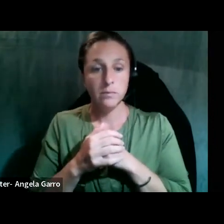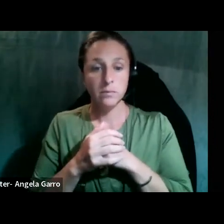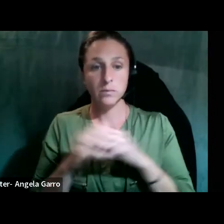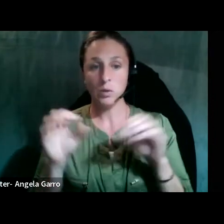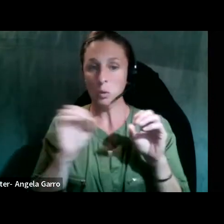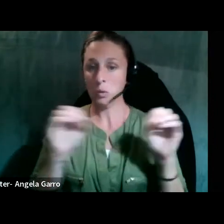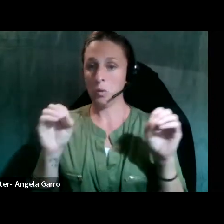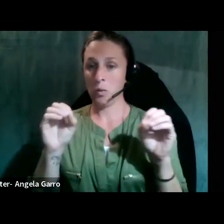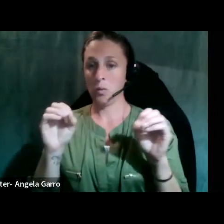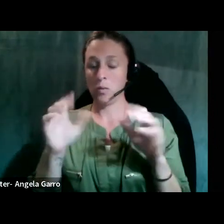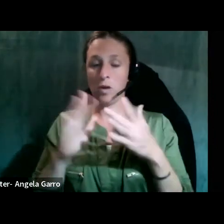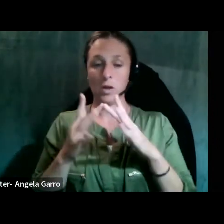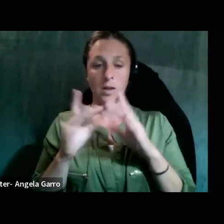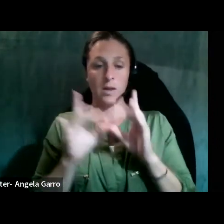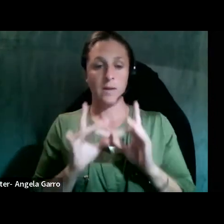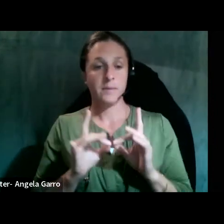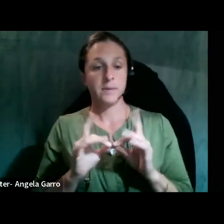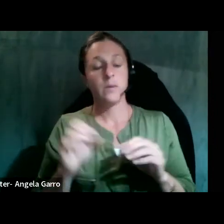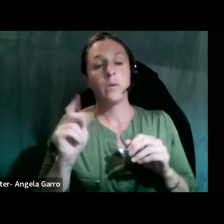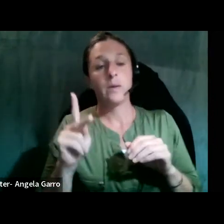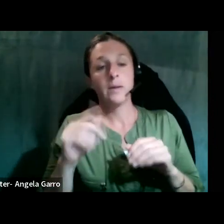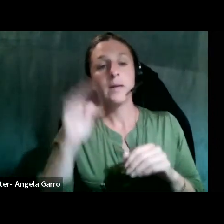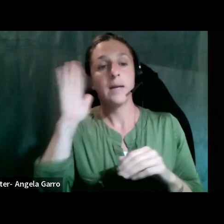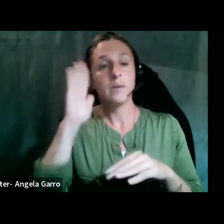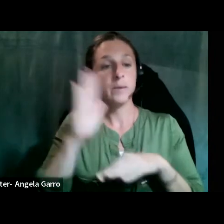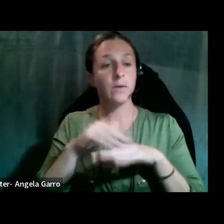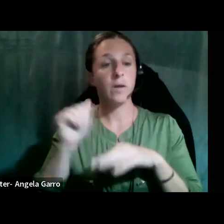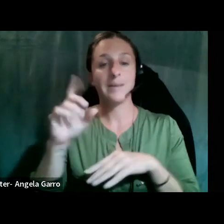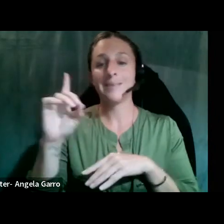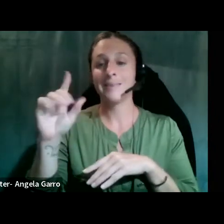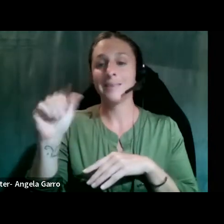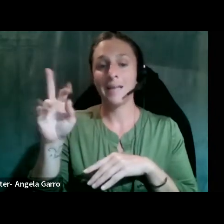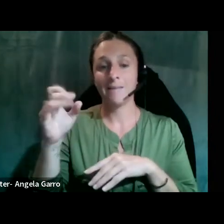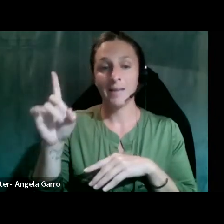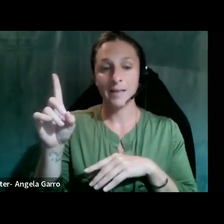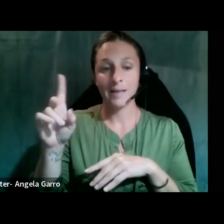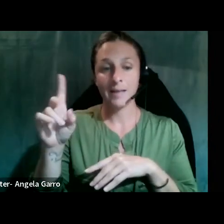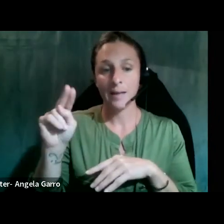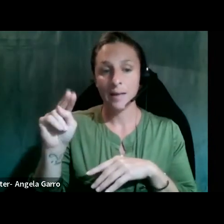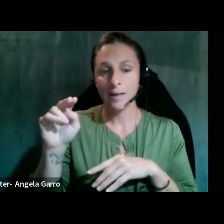comments. Okay, great. So with that, I'm going to call David Nagar.